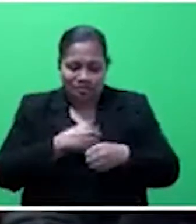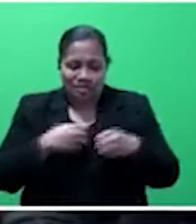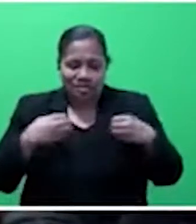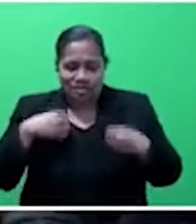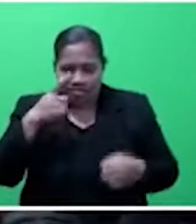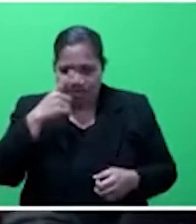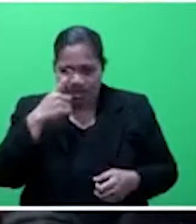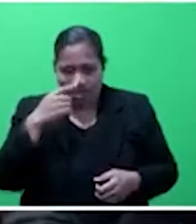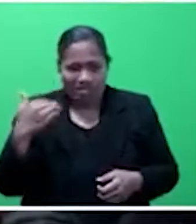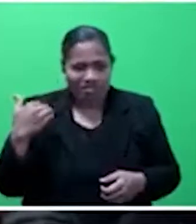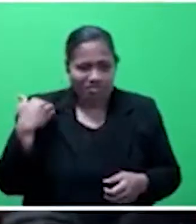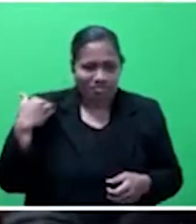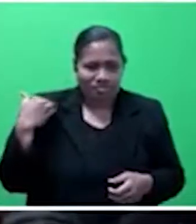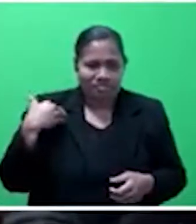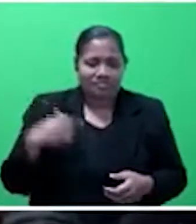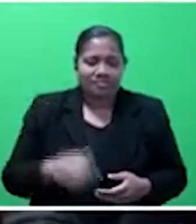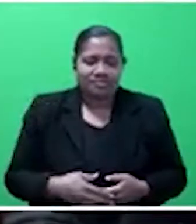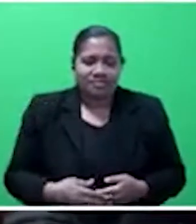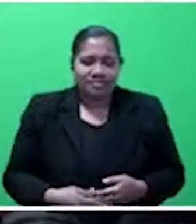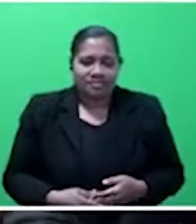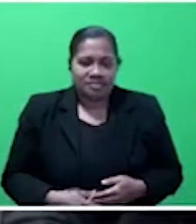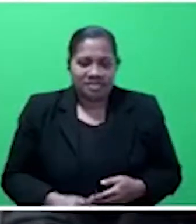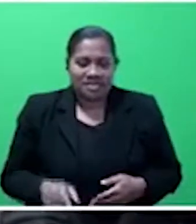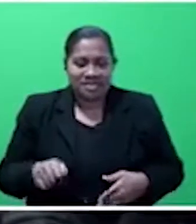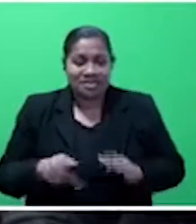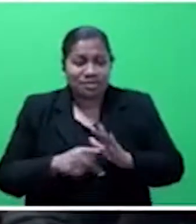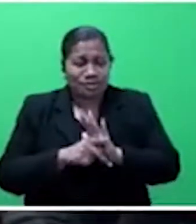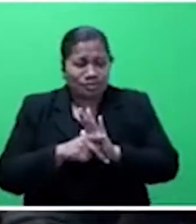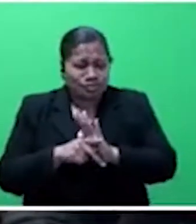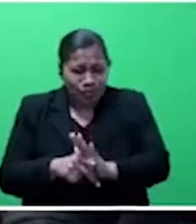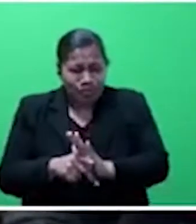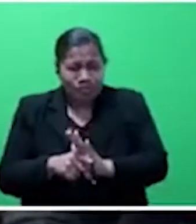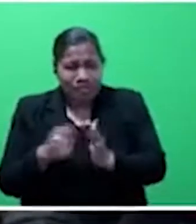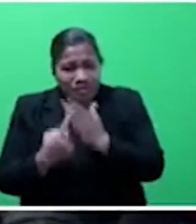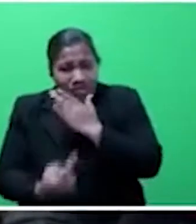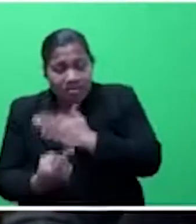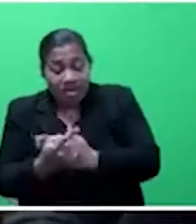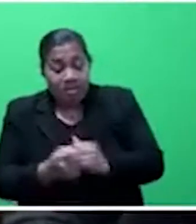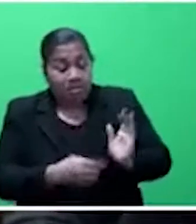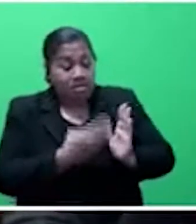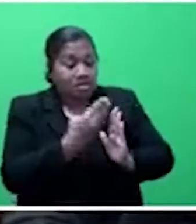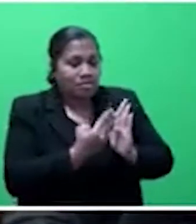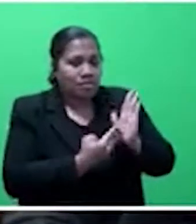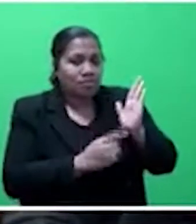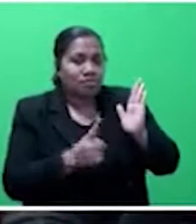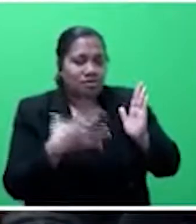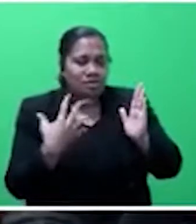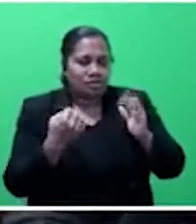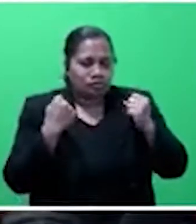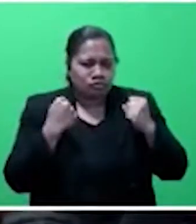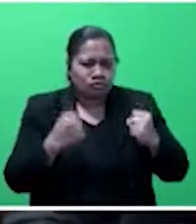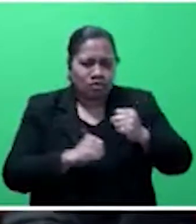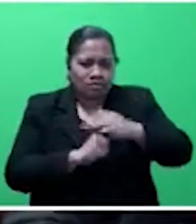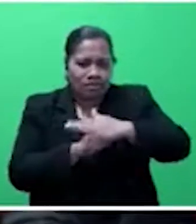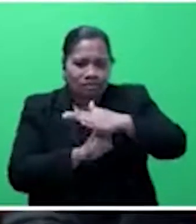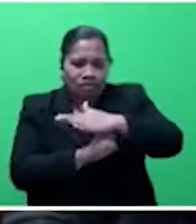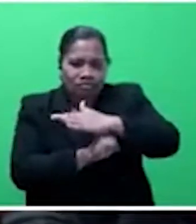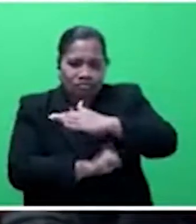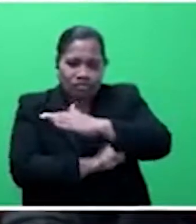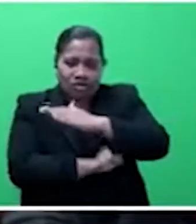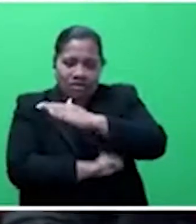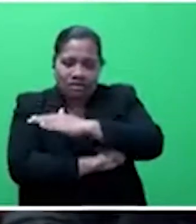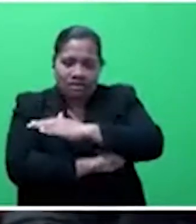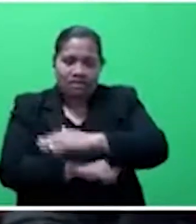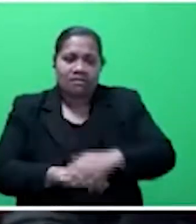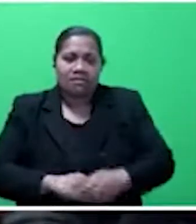despite this external pressure, this budget builds on the strong foundation laid out in